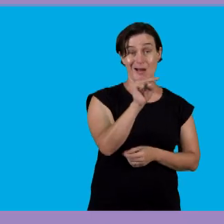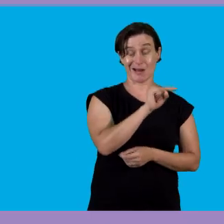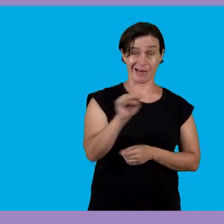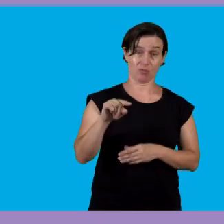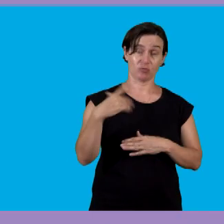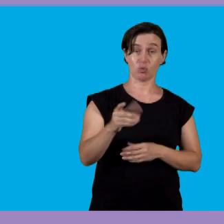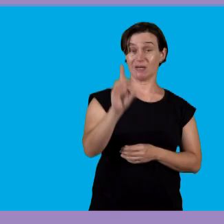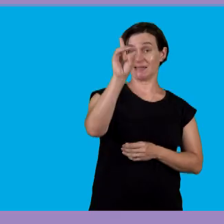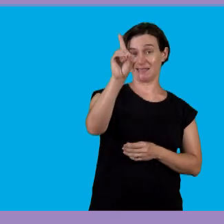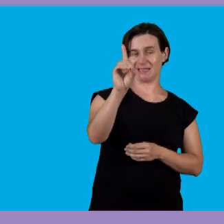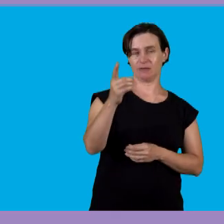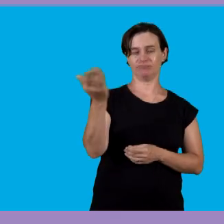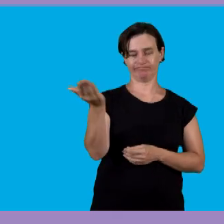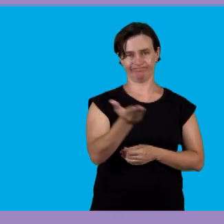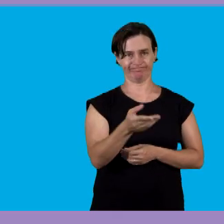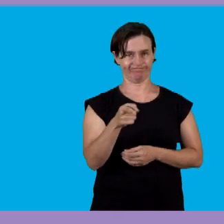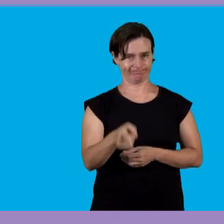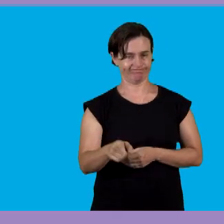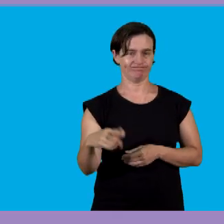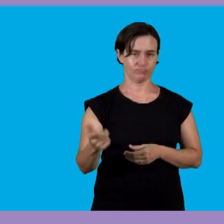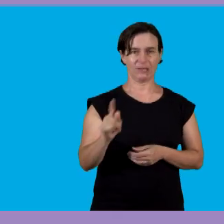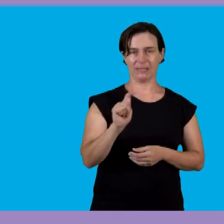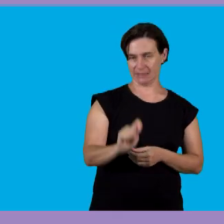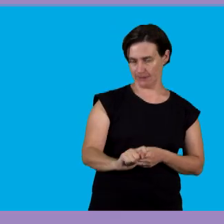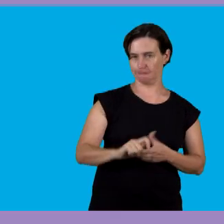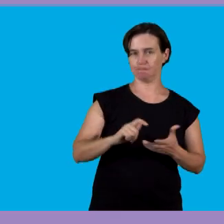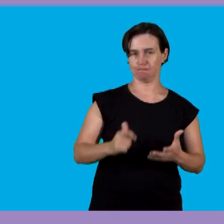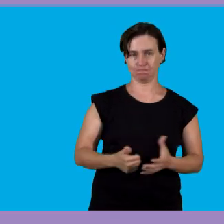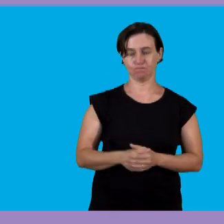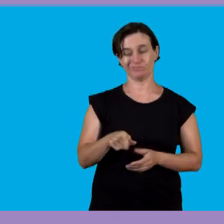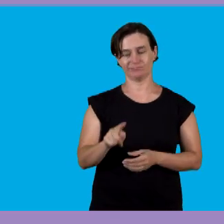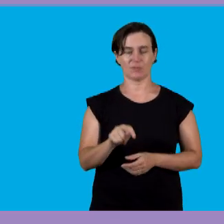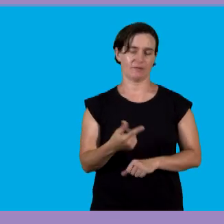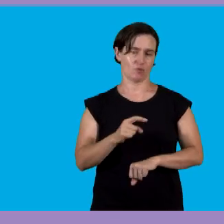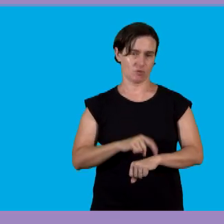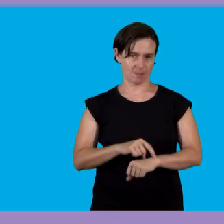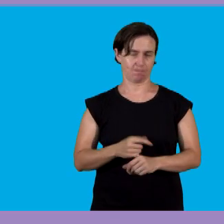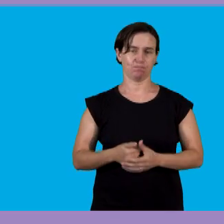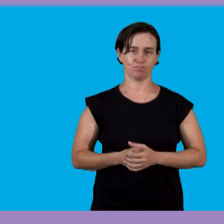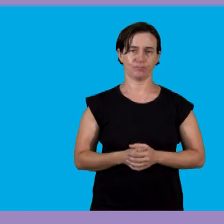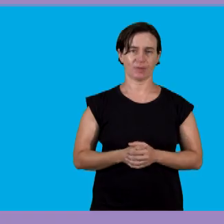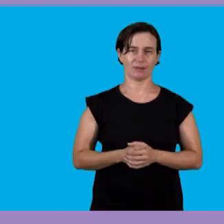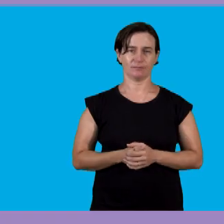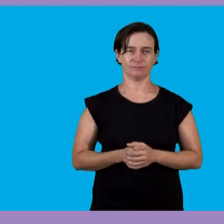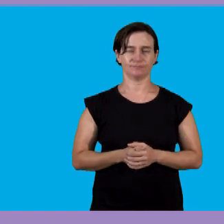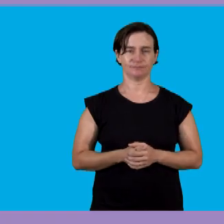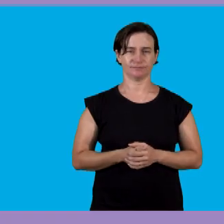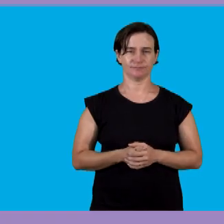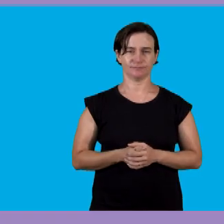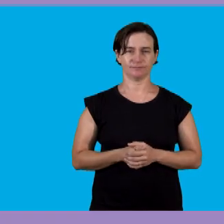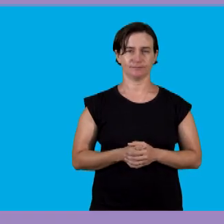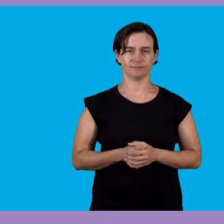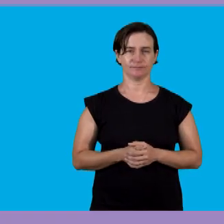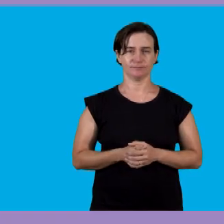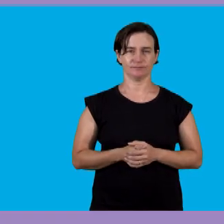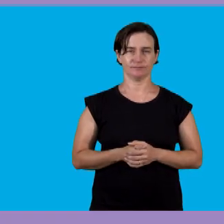equals to D to represent our distance, and this is divided by a time, or